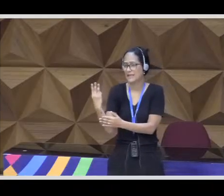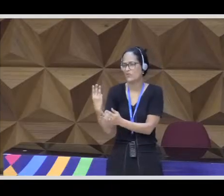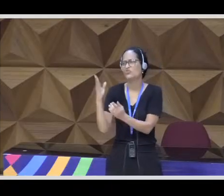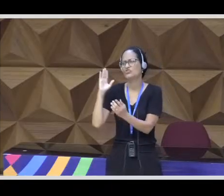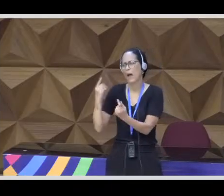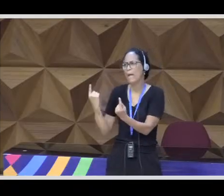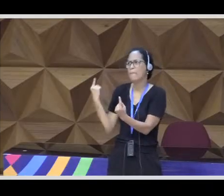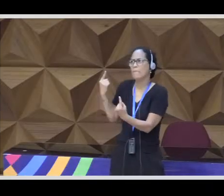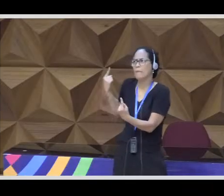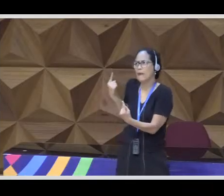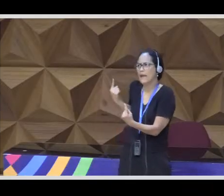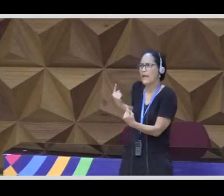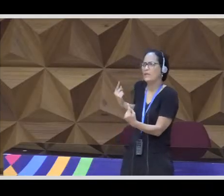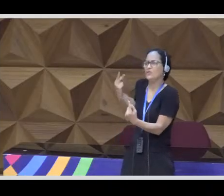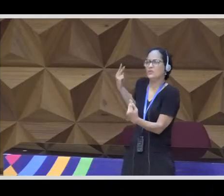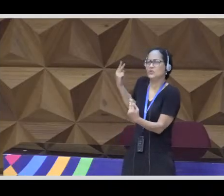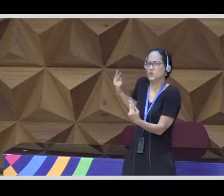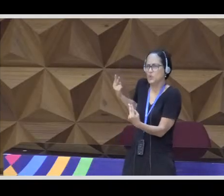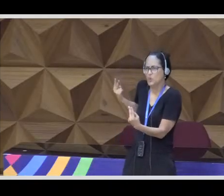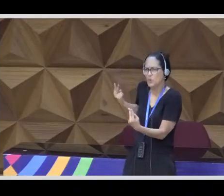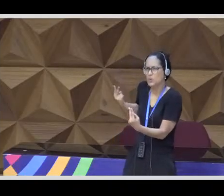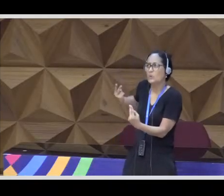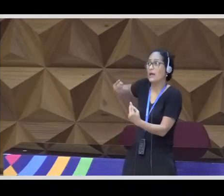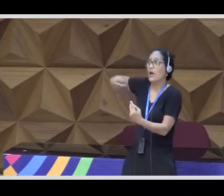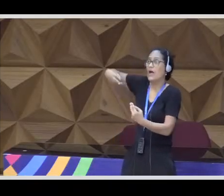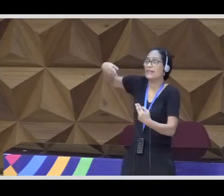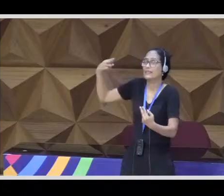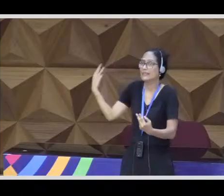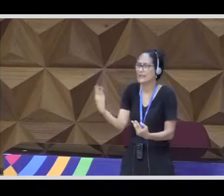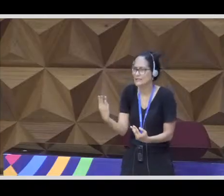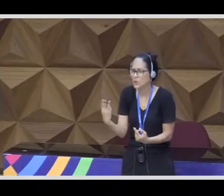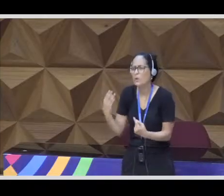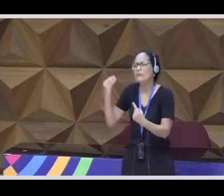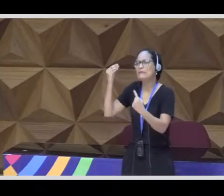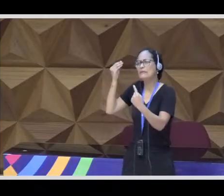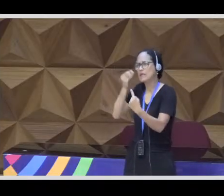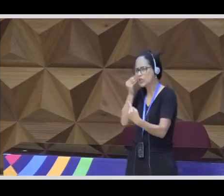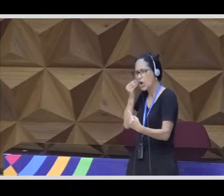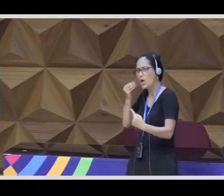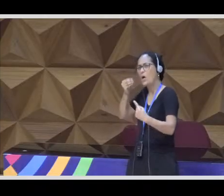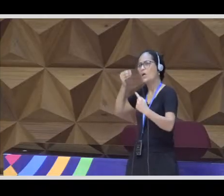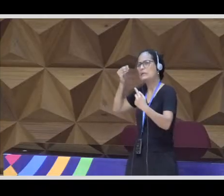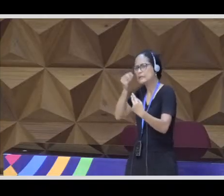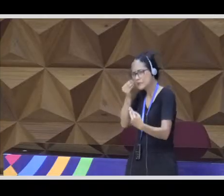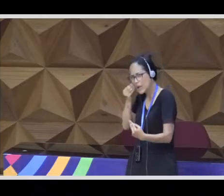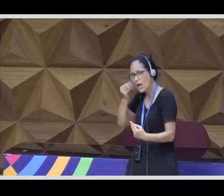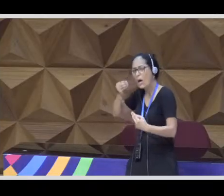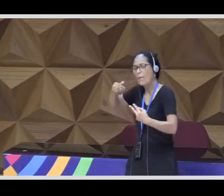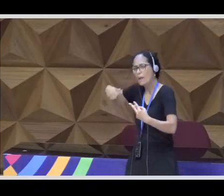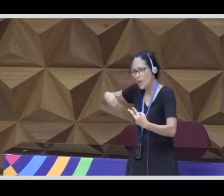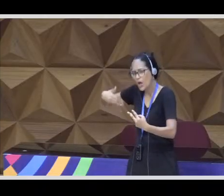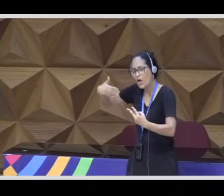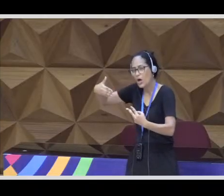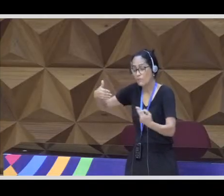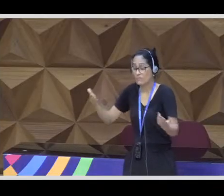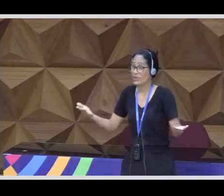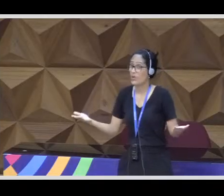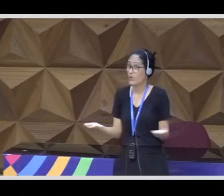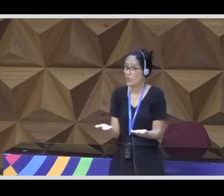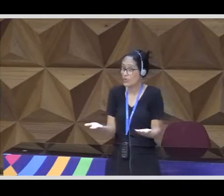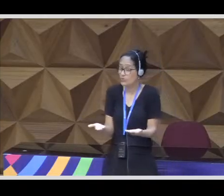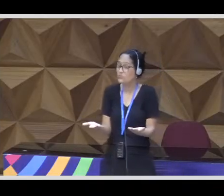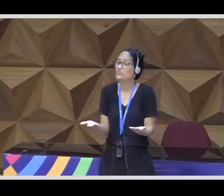those, and they've tried and then they've failed and tried and failed. Maybe the one that's the generation we're in now, there's more investment,